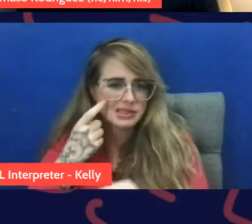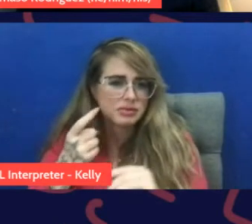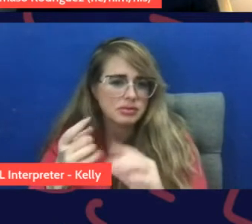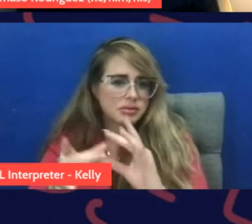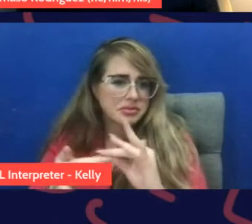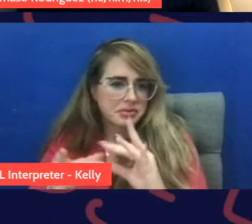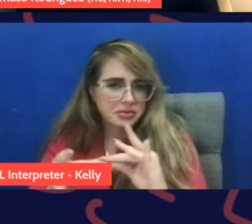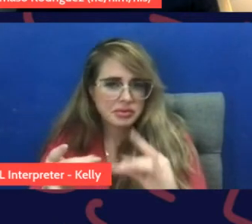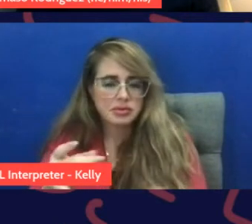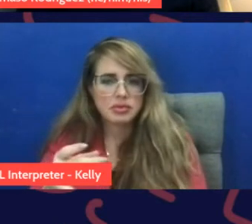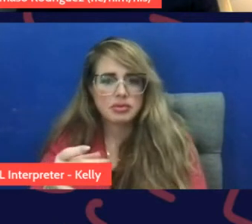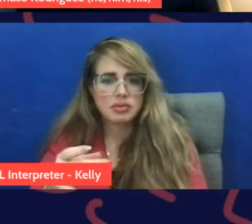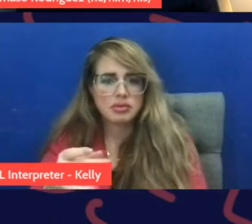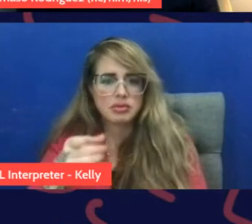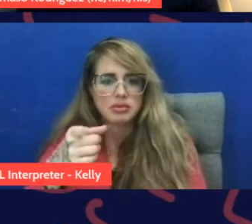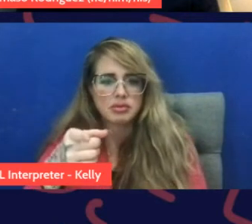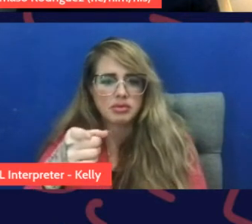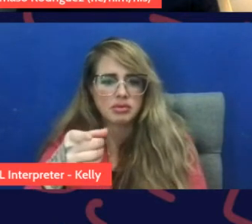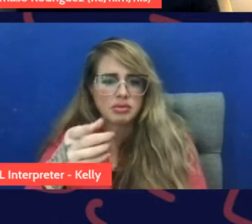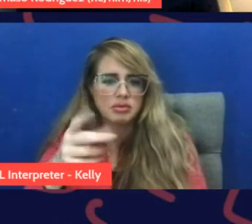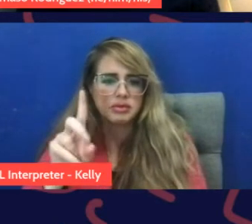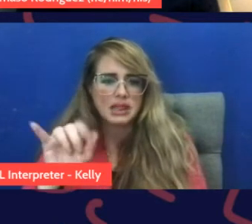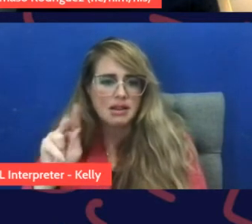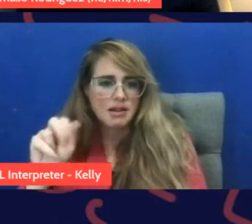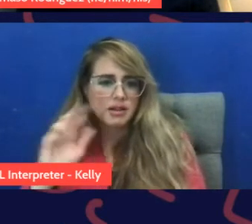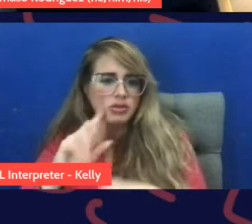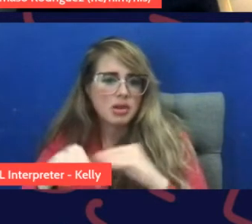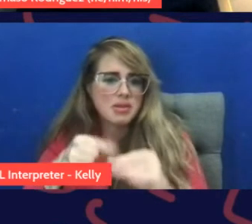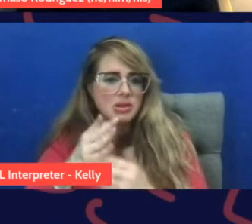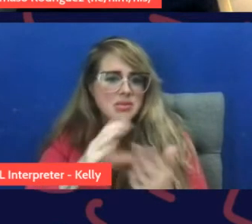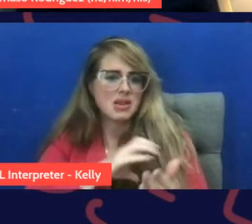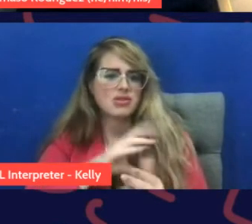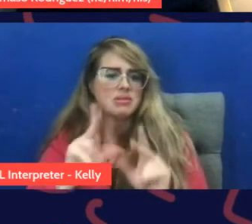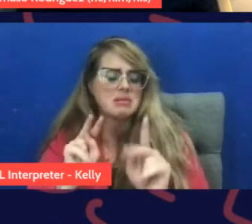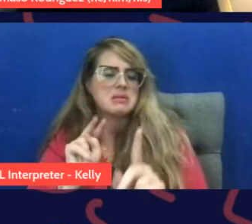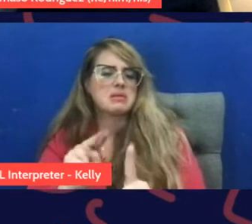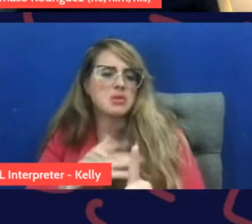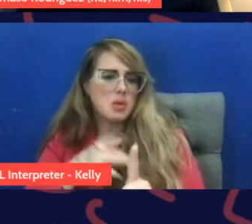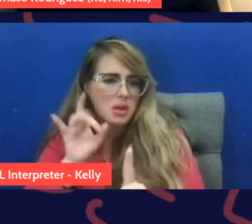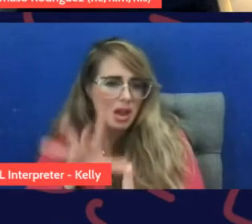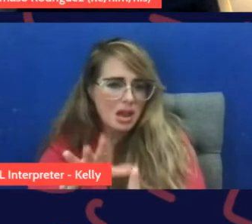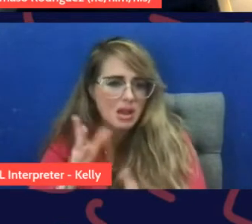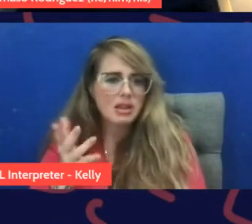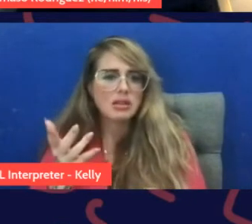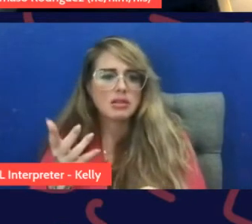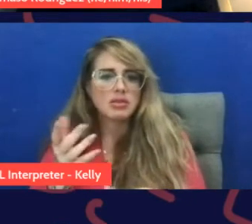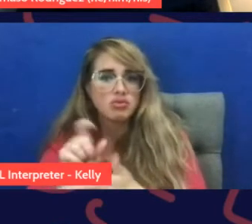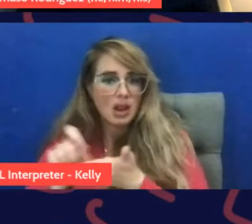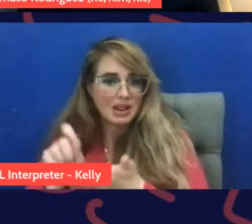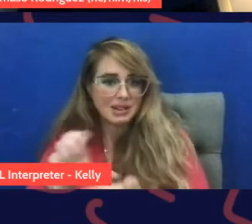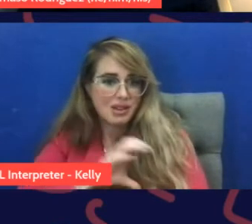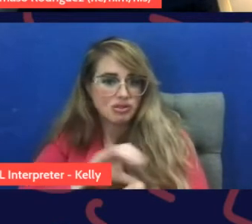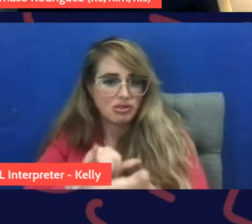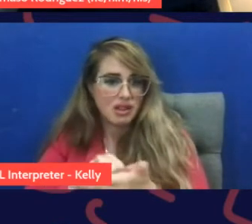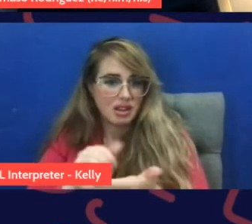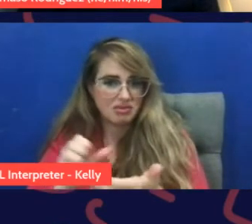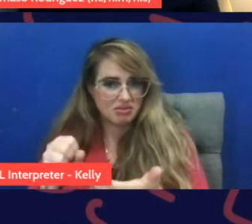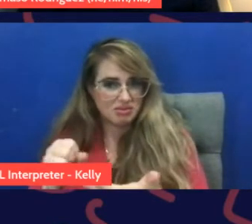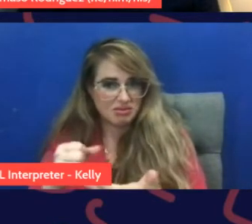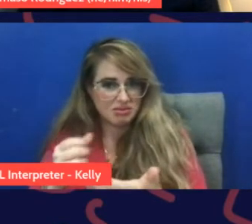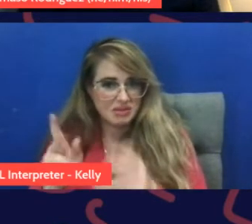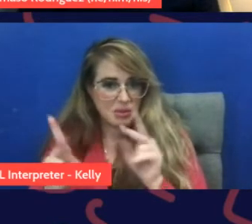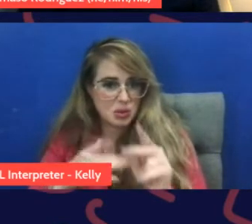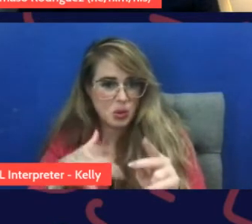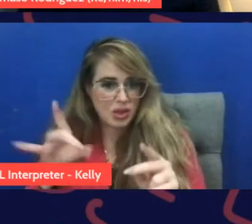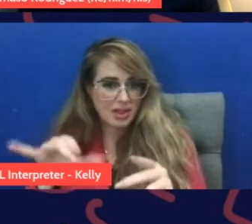touched on, Diana, about like some of the characters not being likable, you know, like writing women who are unlikable, right? Like sort of being like, yeah, like this is a